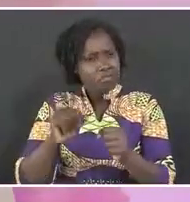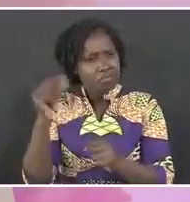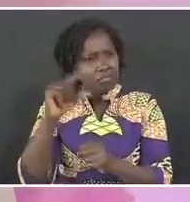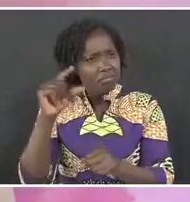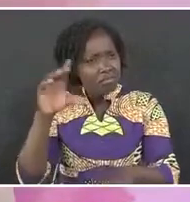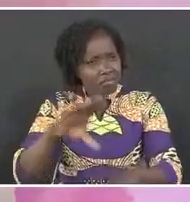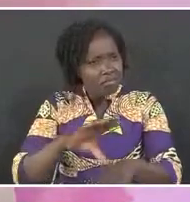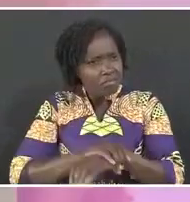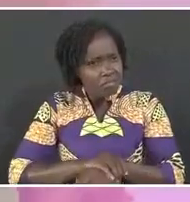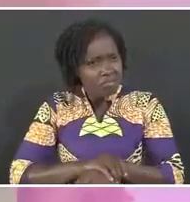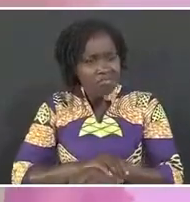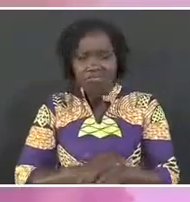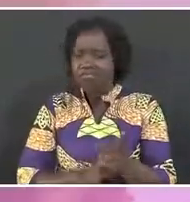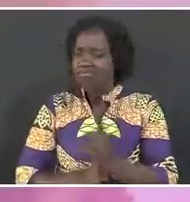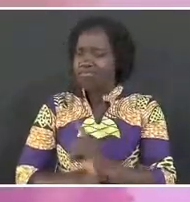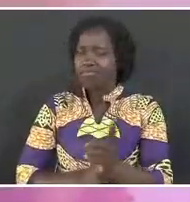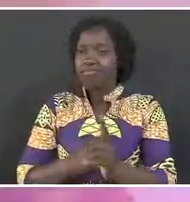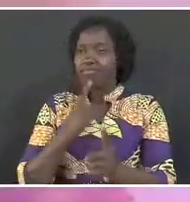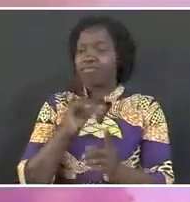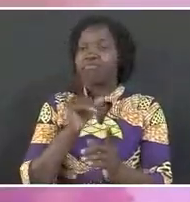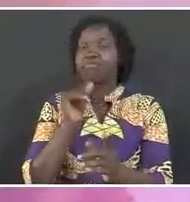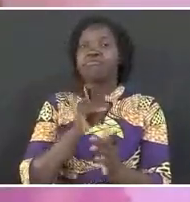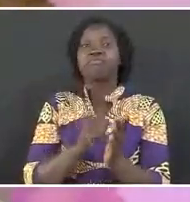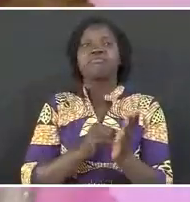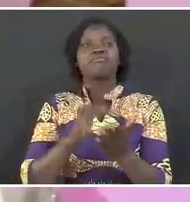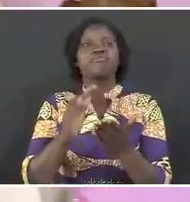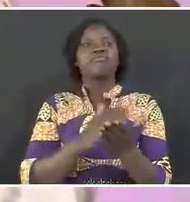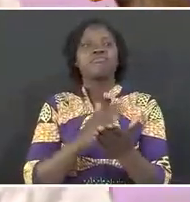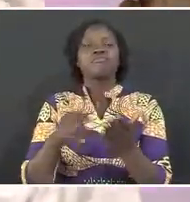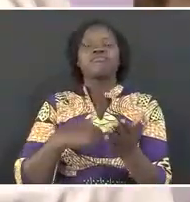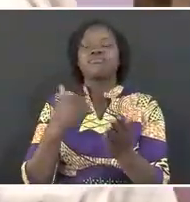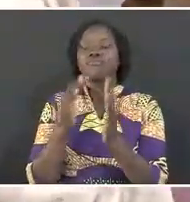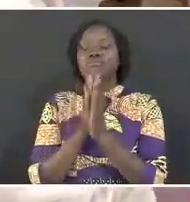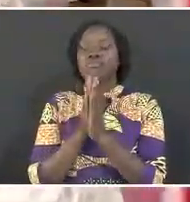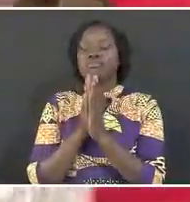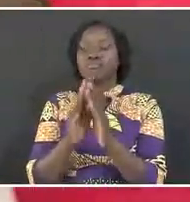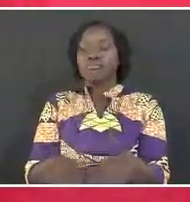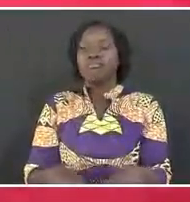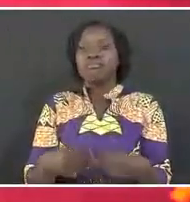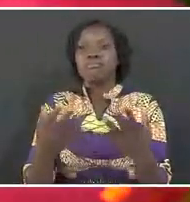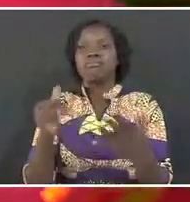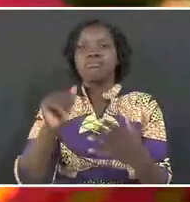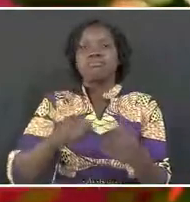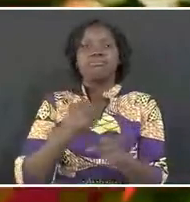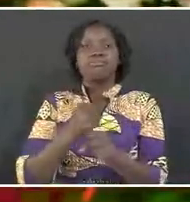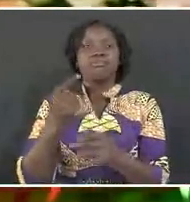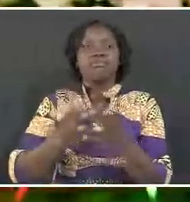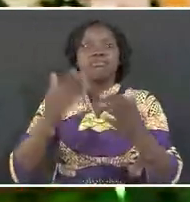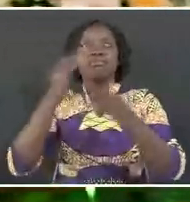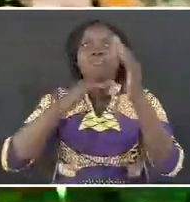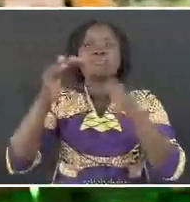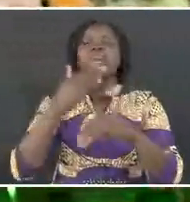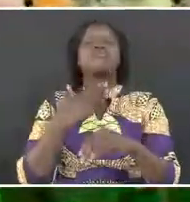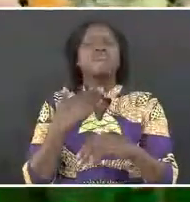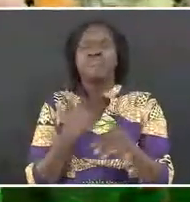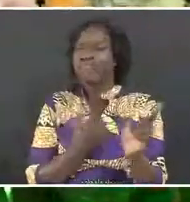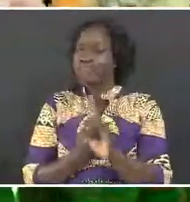gospel? So you don't just sit and say, with my prayers and with your bounties, I can do what heaven